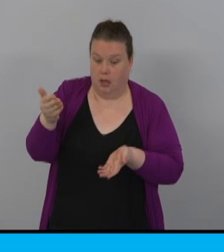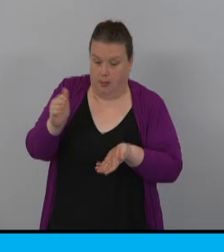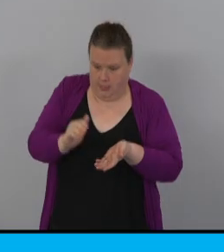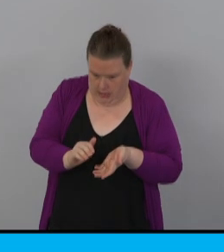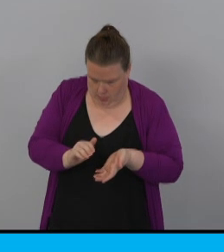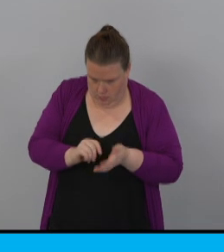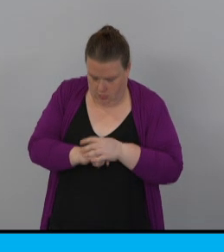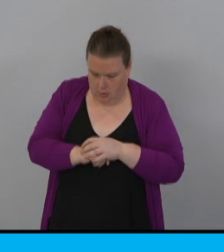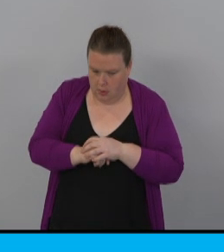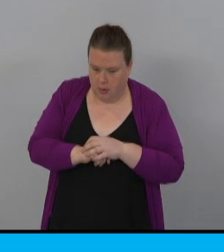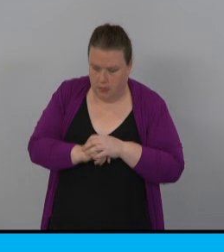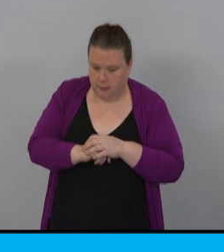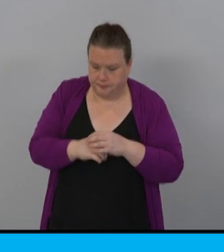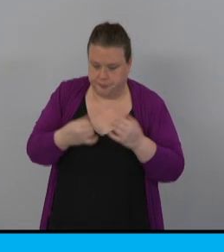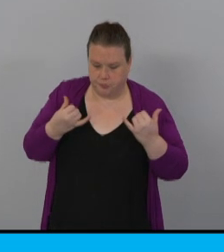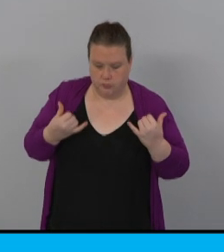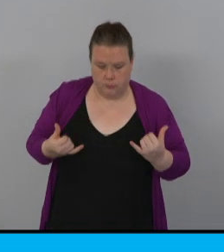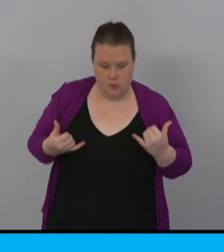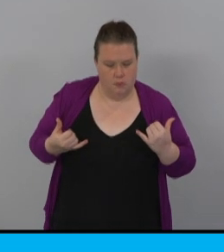at